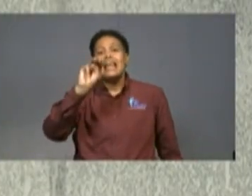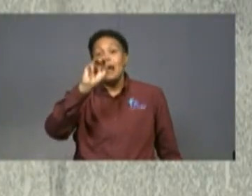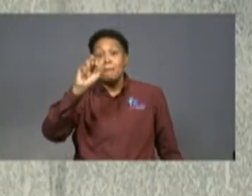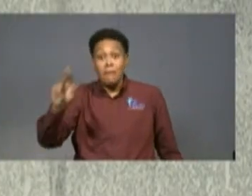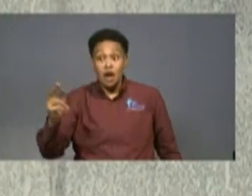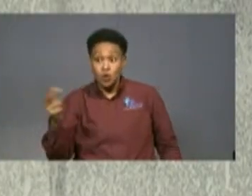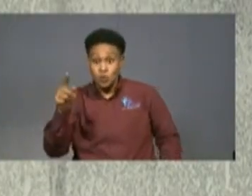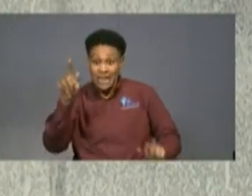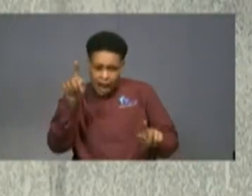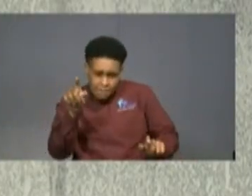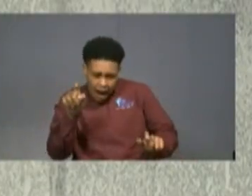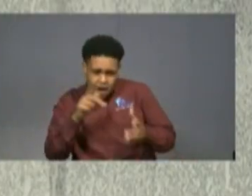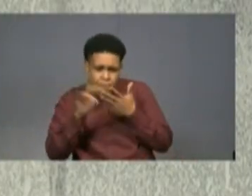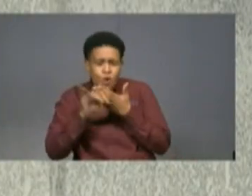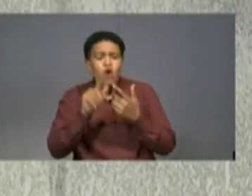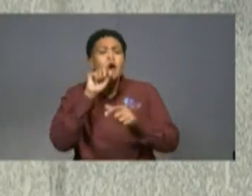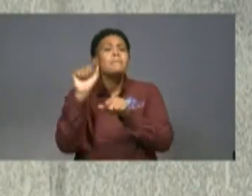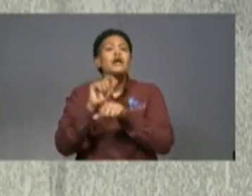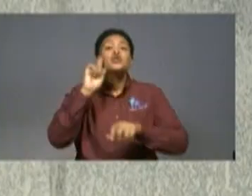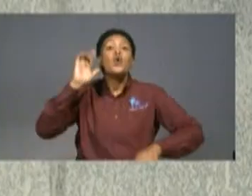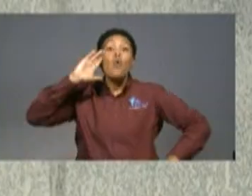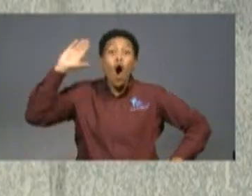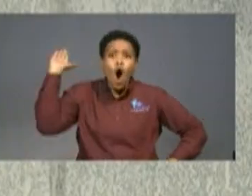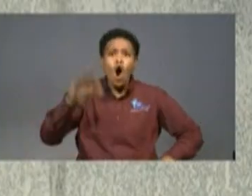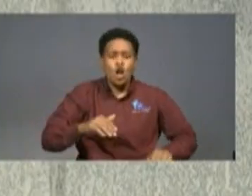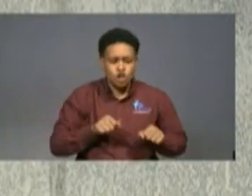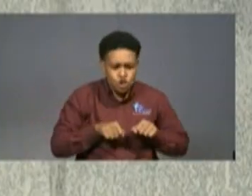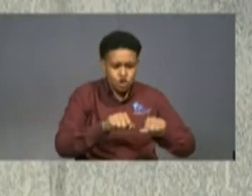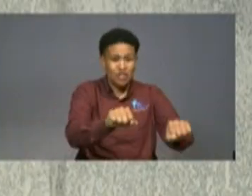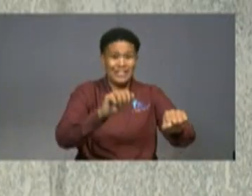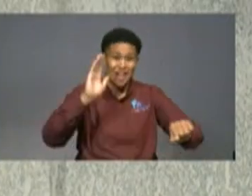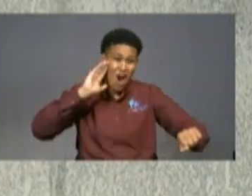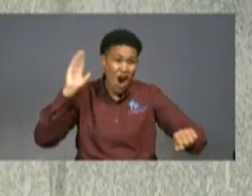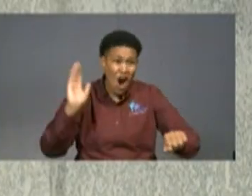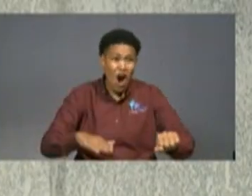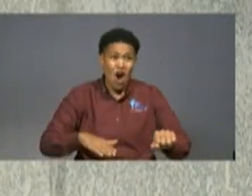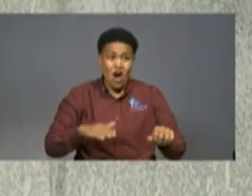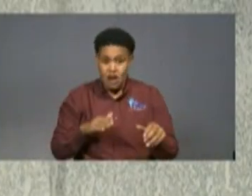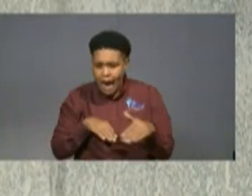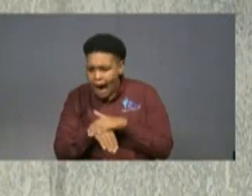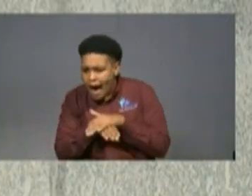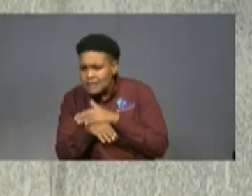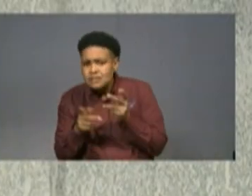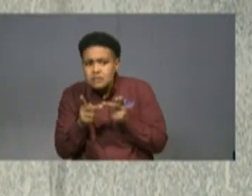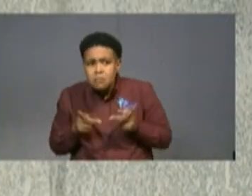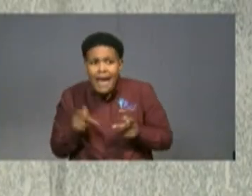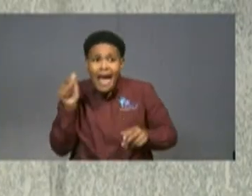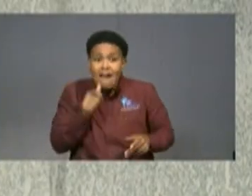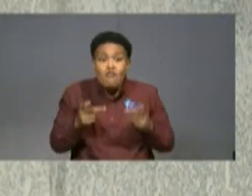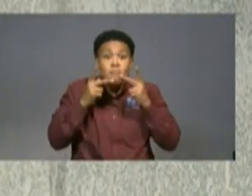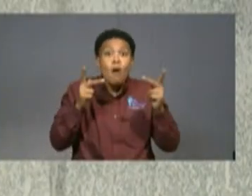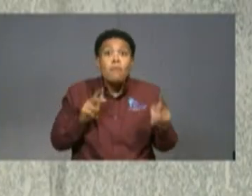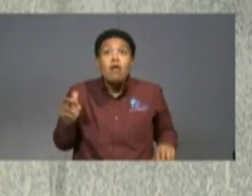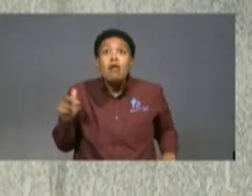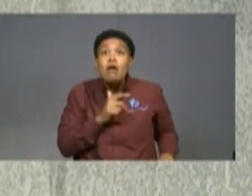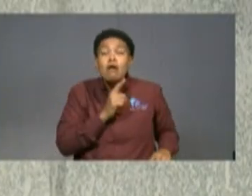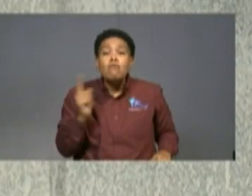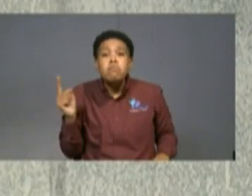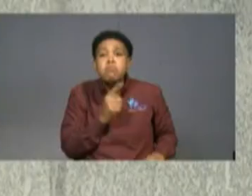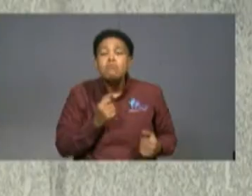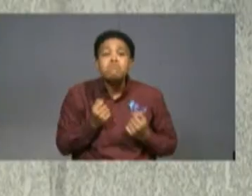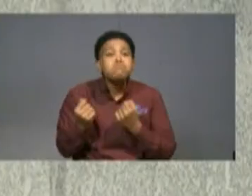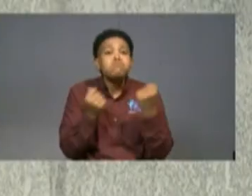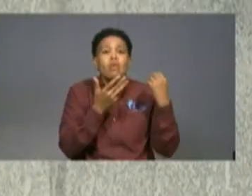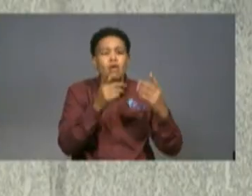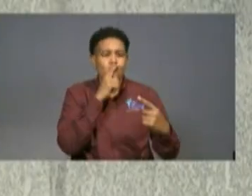pilot program to ensure that every street, every access point, every public thoroughfare is properly lit and